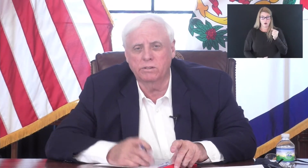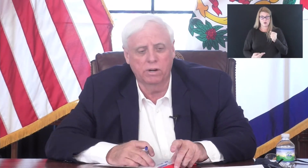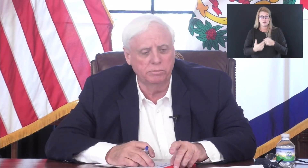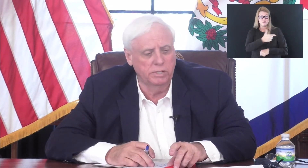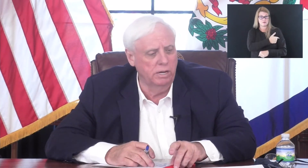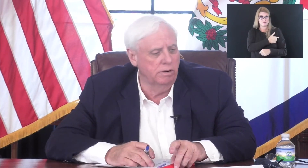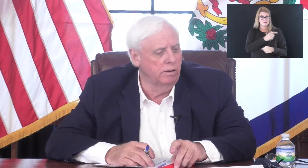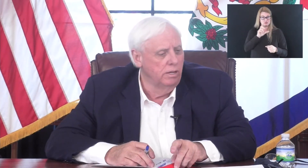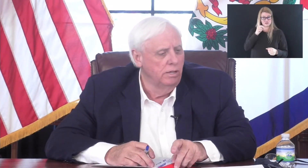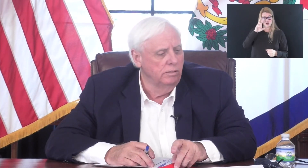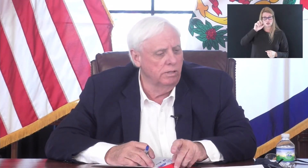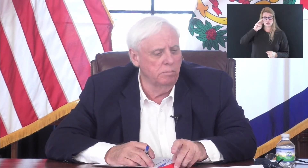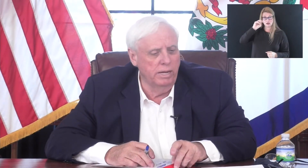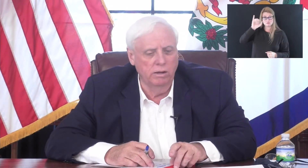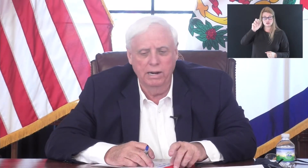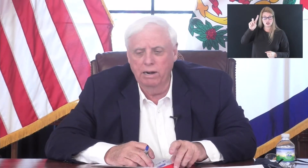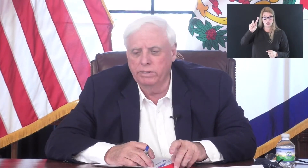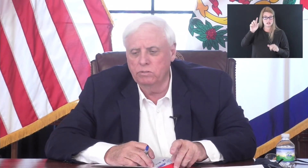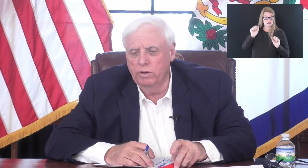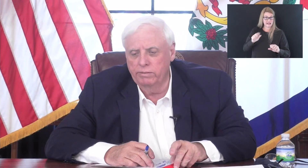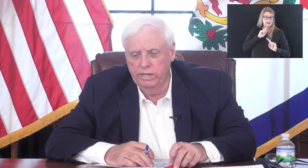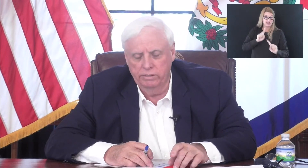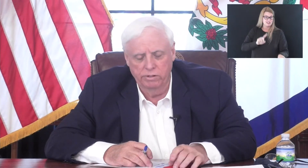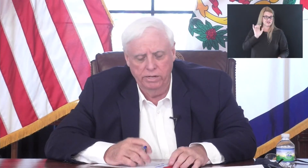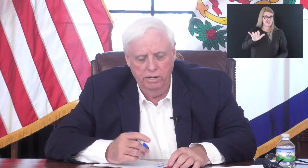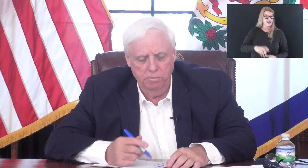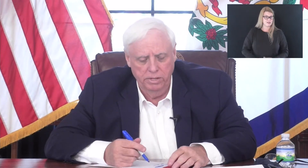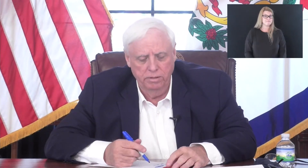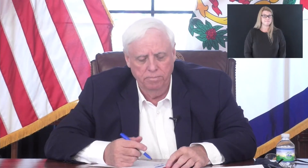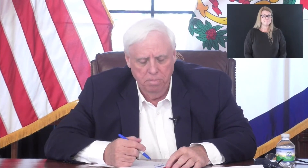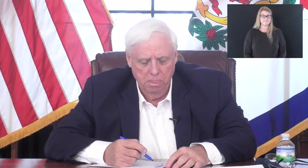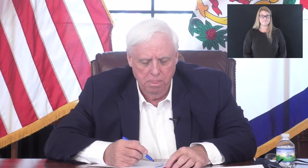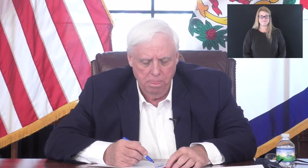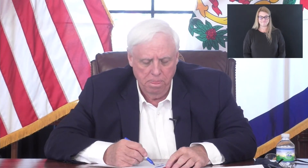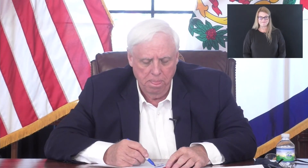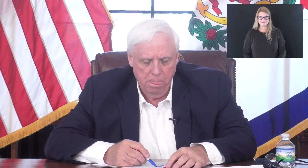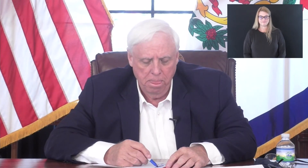vaccines, Dr. Amjad or somebody on our end is going to have to answer that, not me.